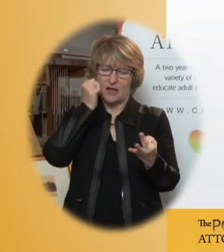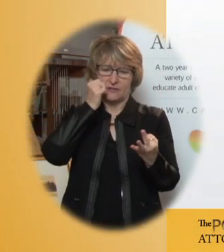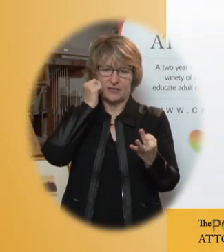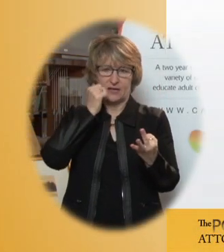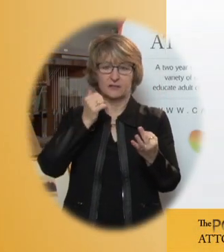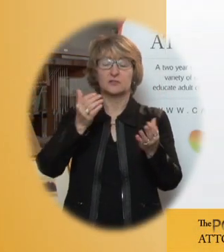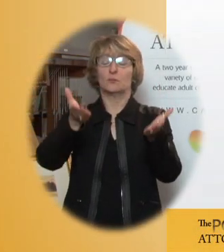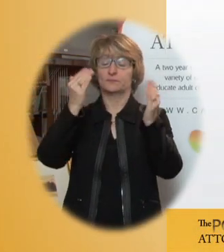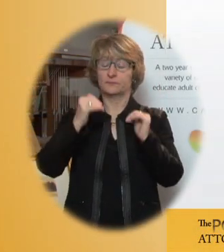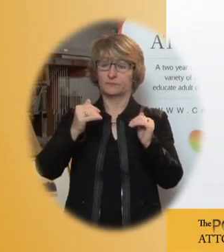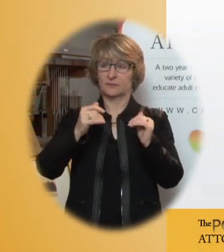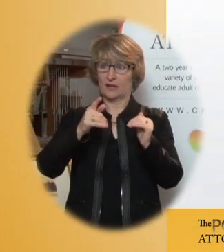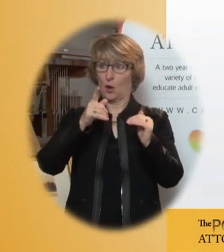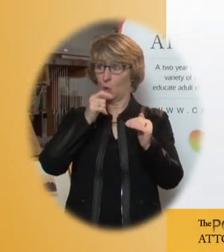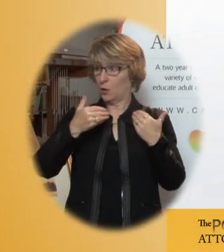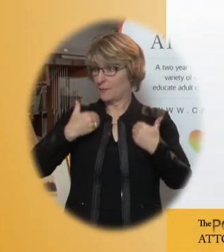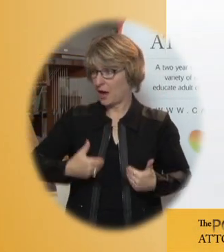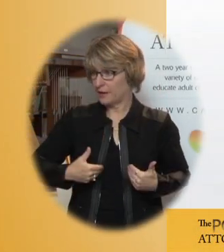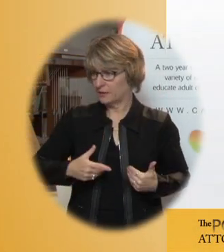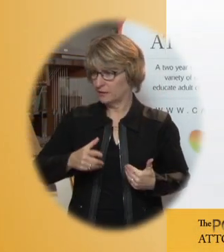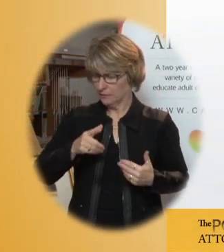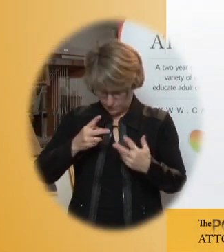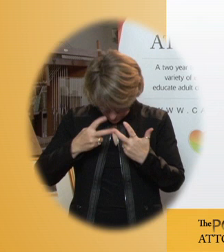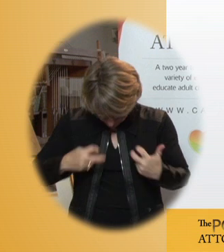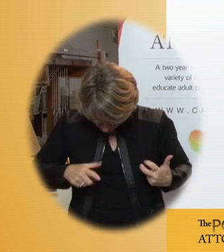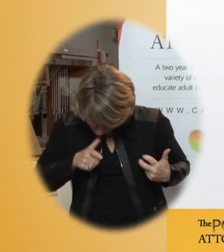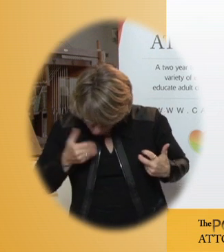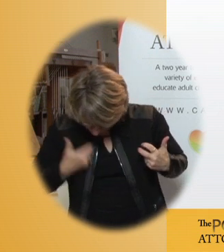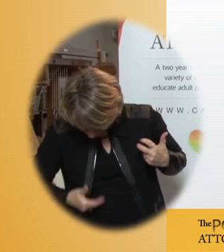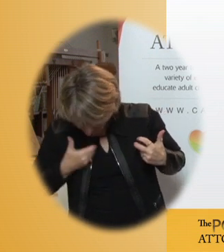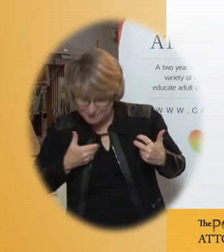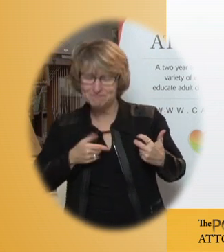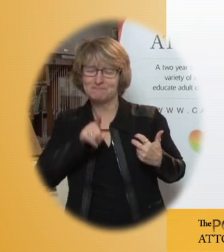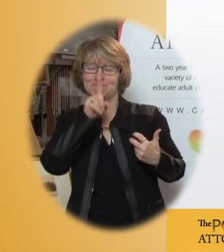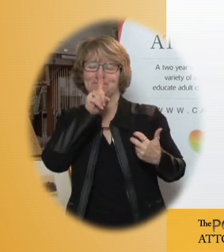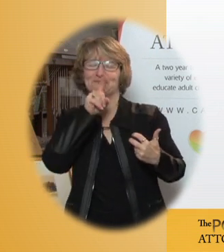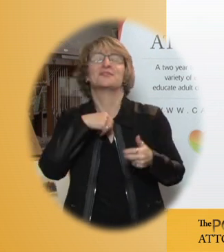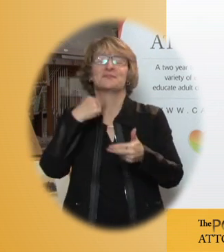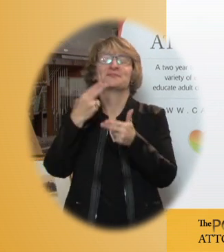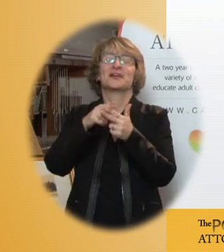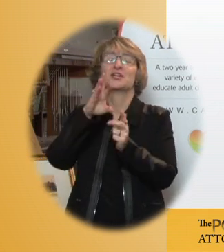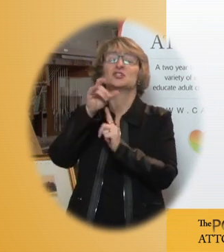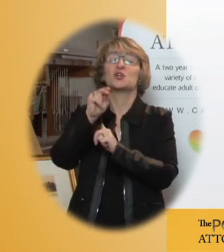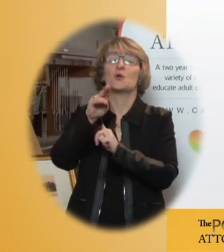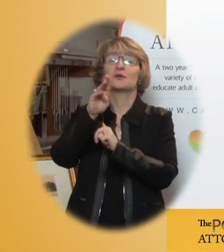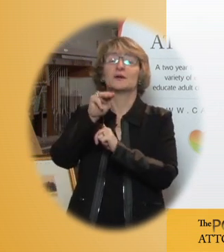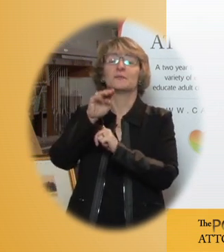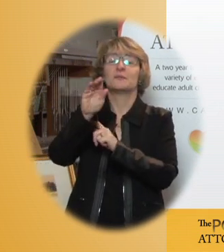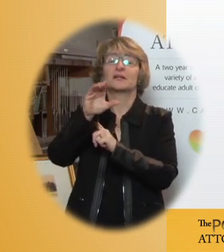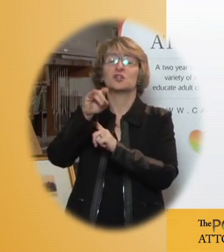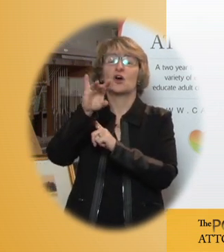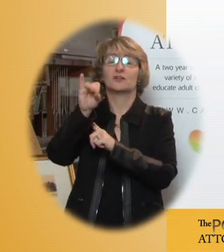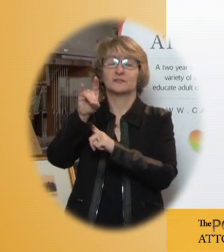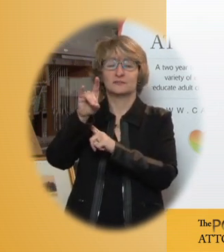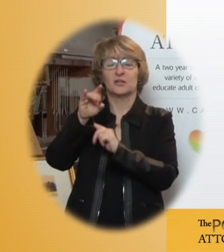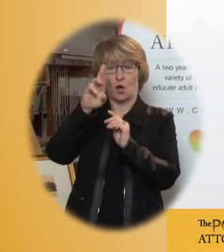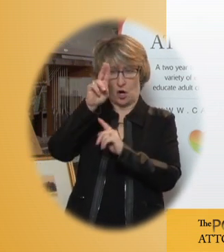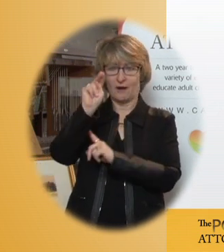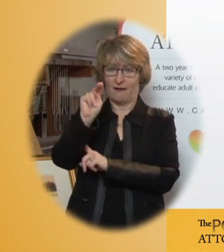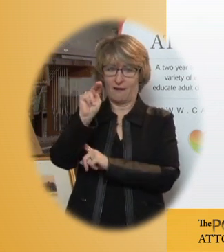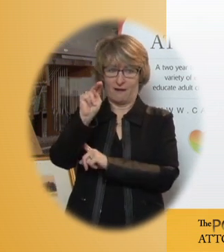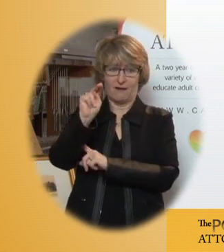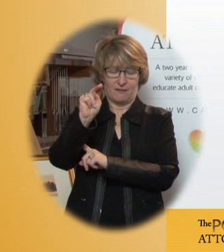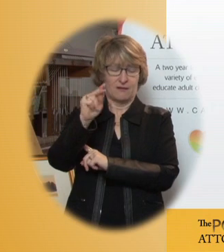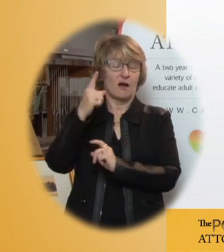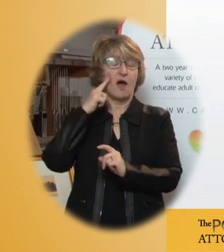am I? Who am I? My name is Joan McDonald. I'm a registered nurse. I've been working in